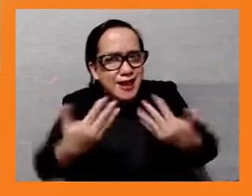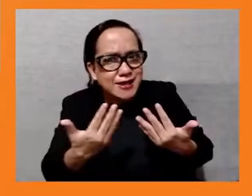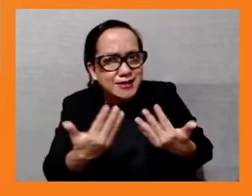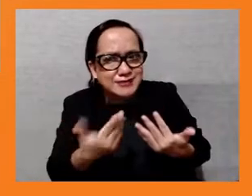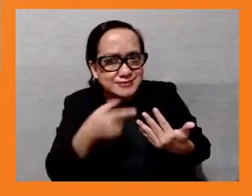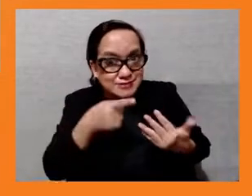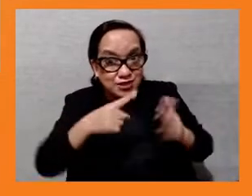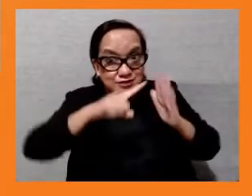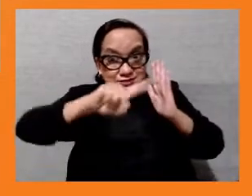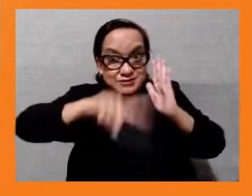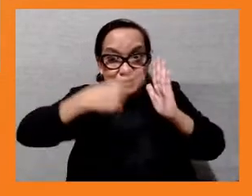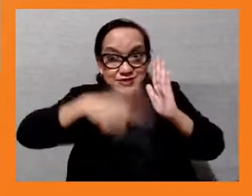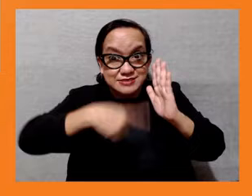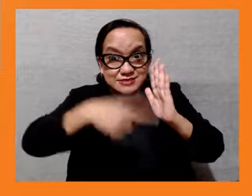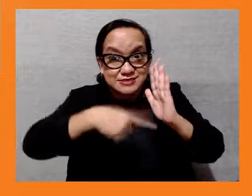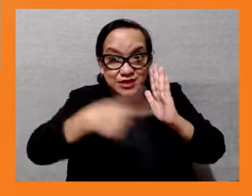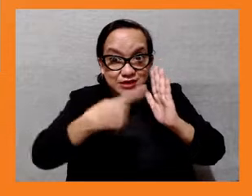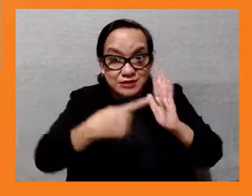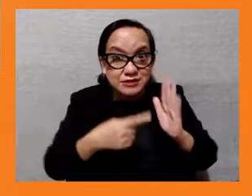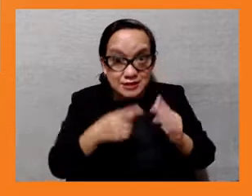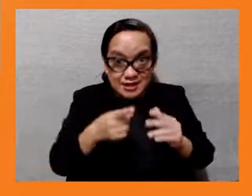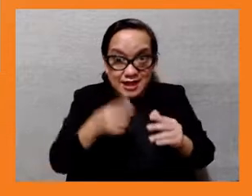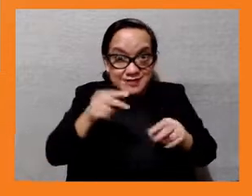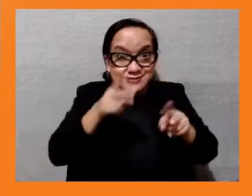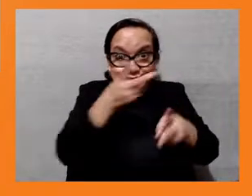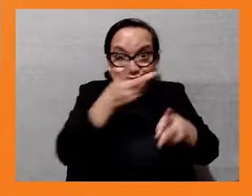Philippines Hybrid Energy Systems, or FESI.